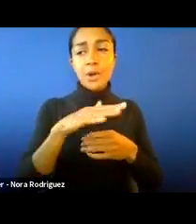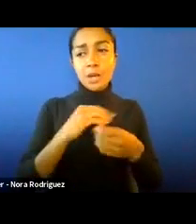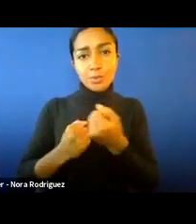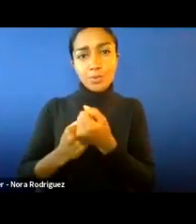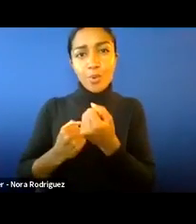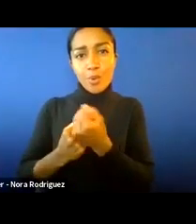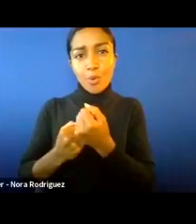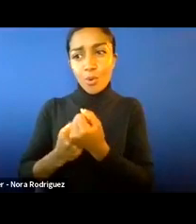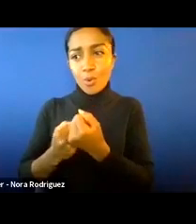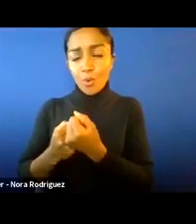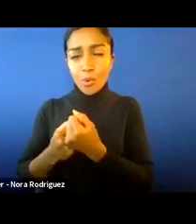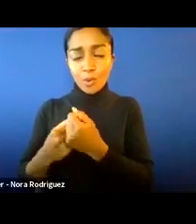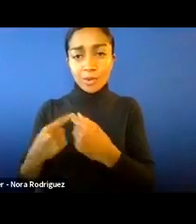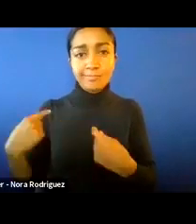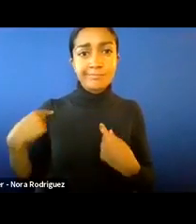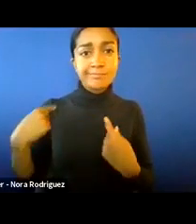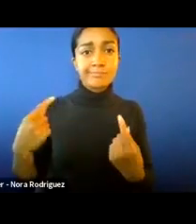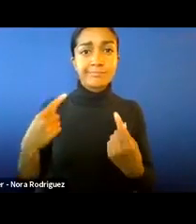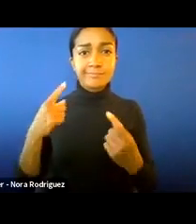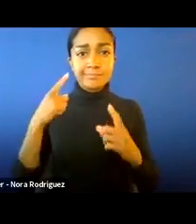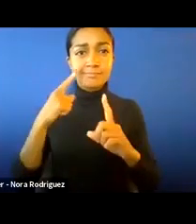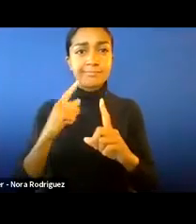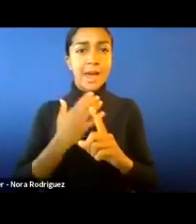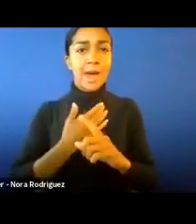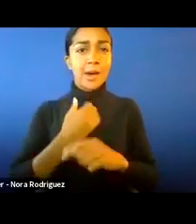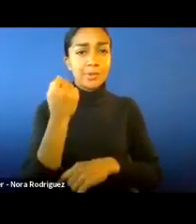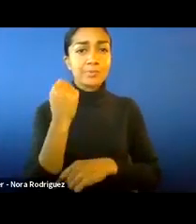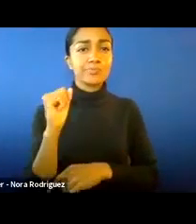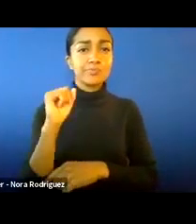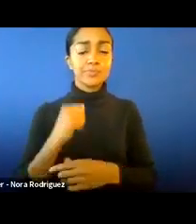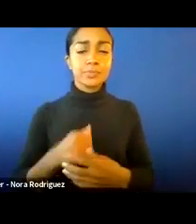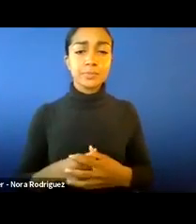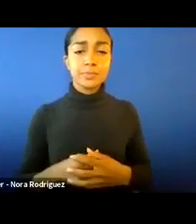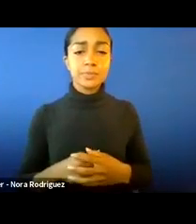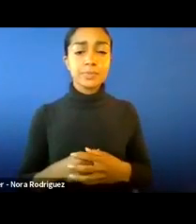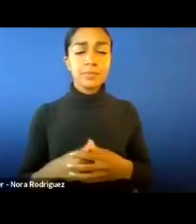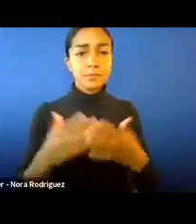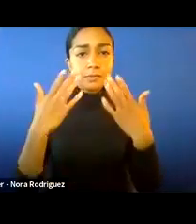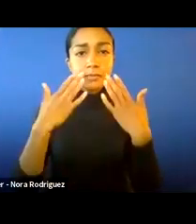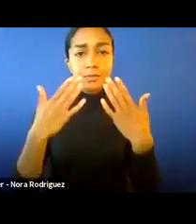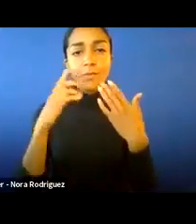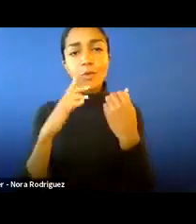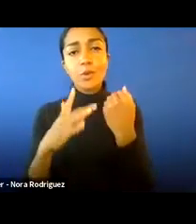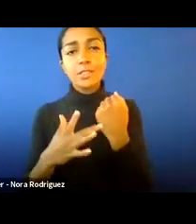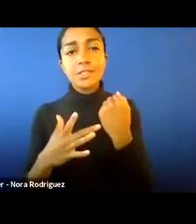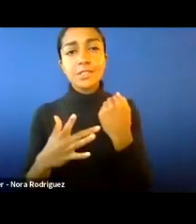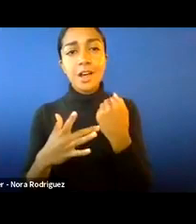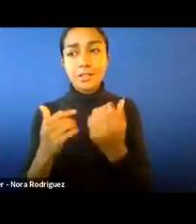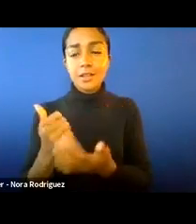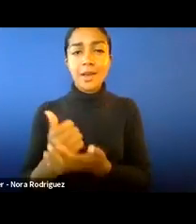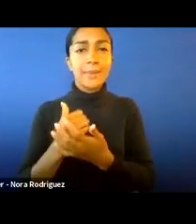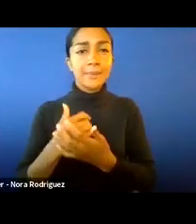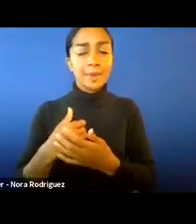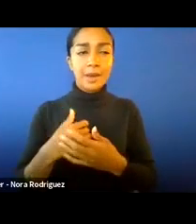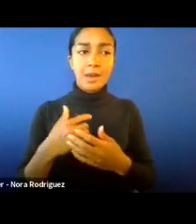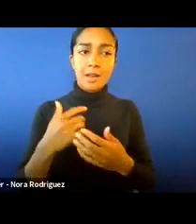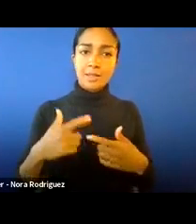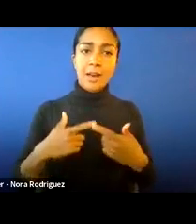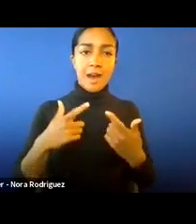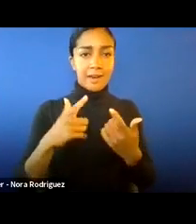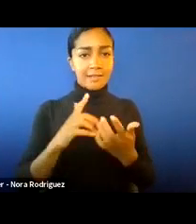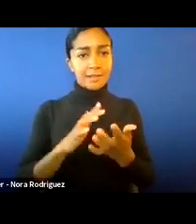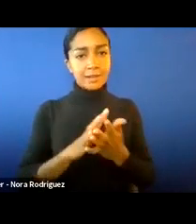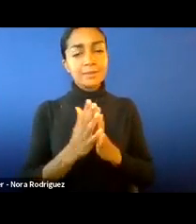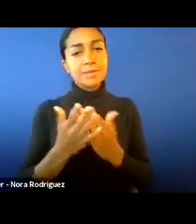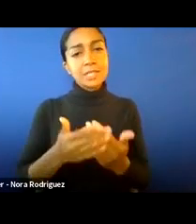espoused. We thank you for the technologies that make our lives easier and that